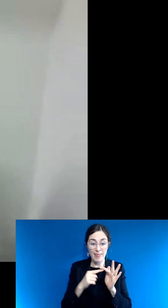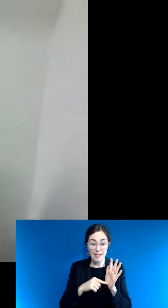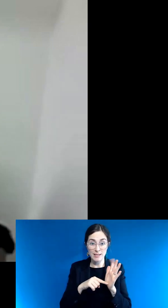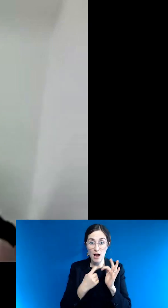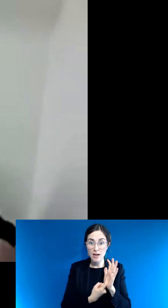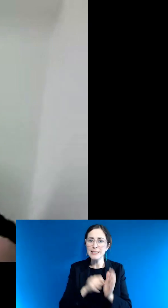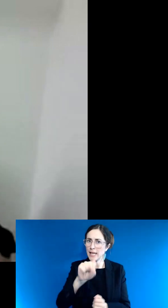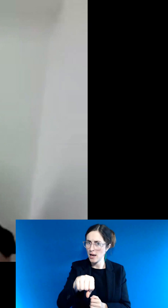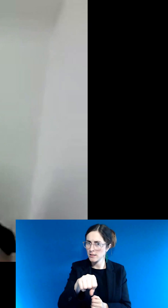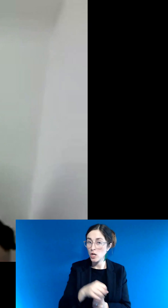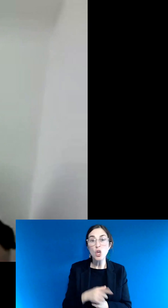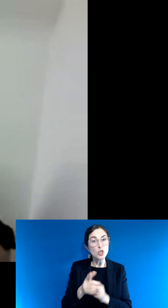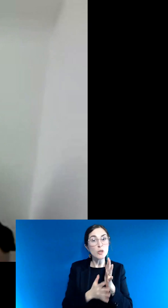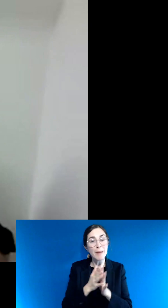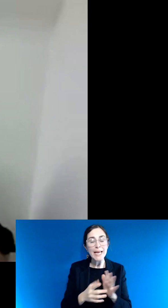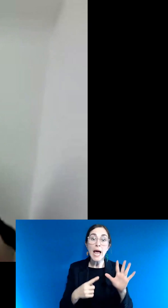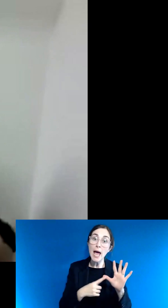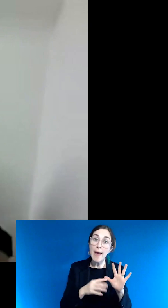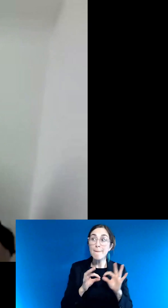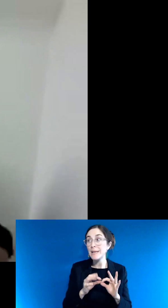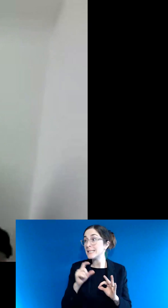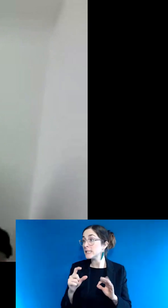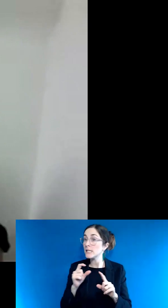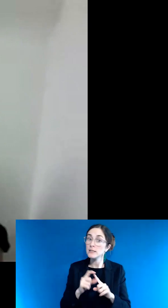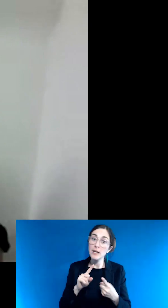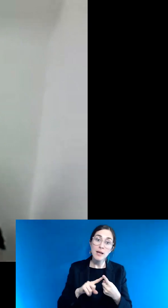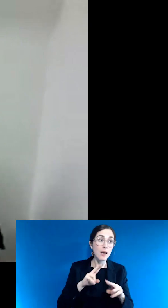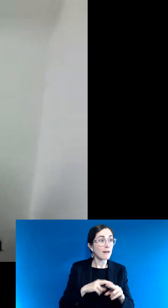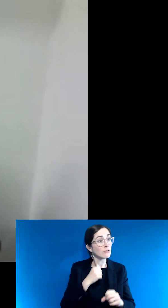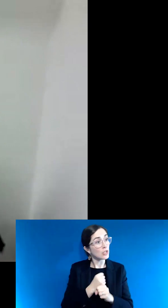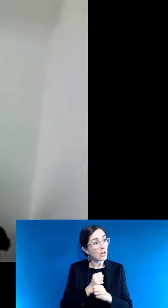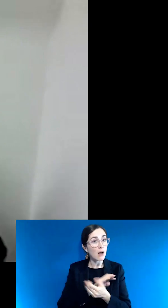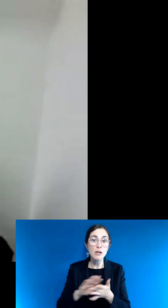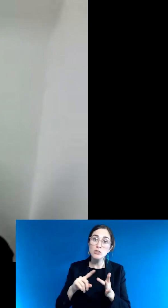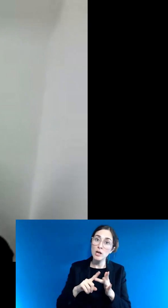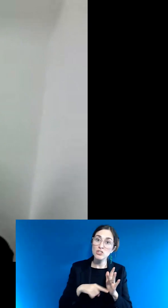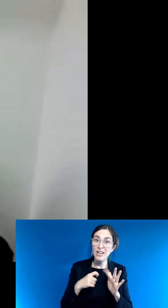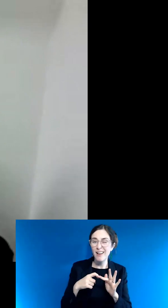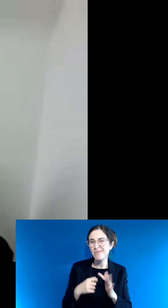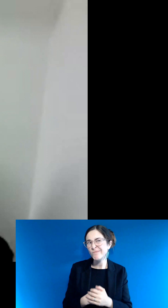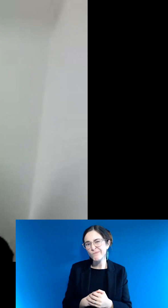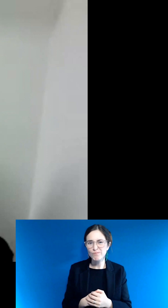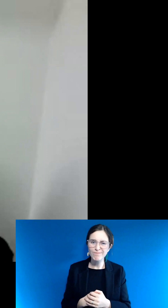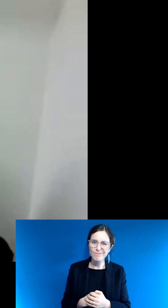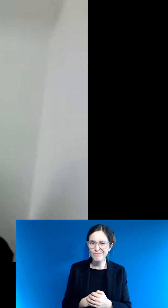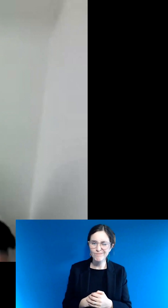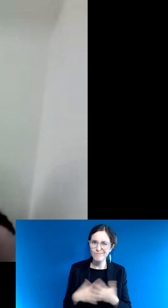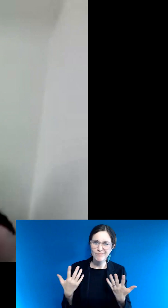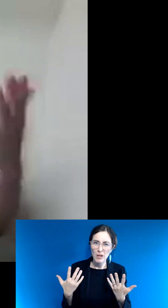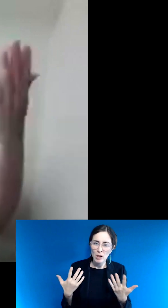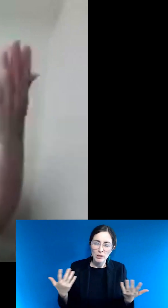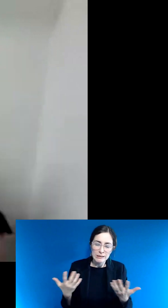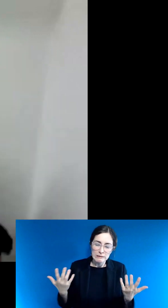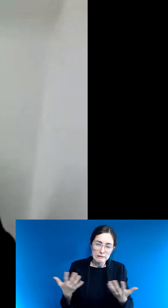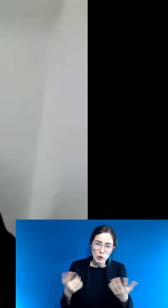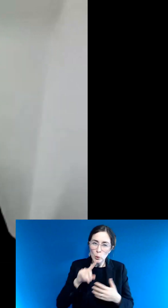letters, definitely. If you mean learning that it goes A, B, C, D in that order, my thing would, you probably